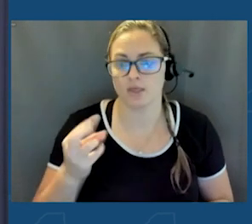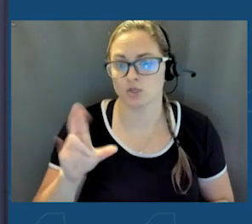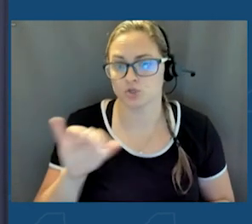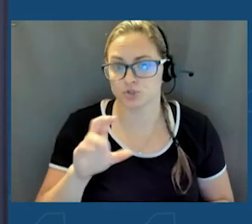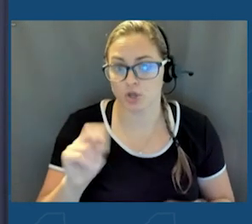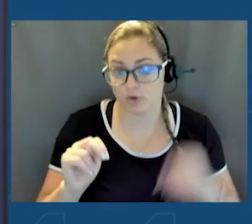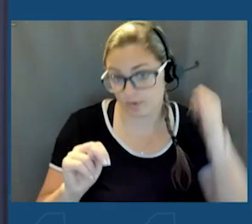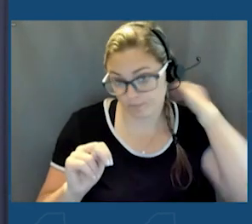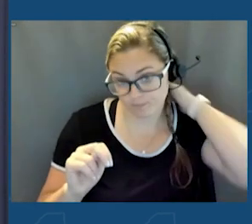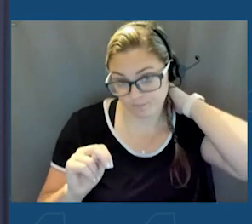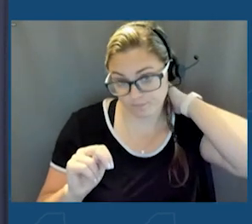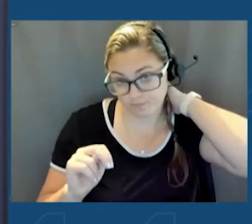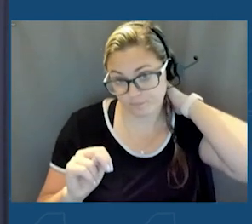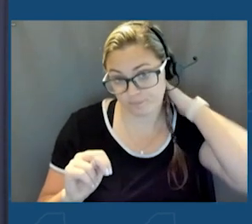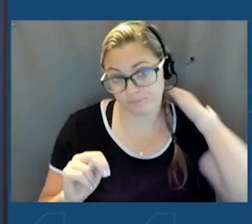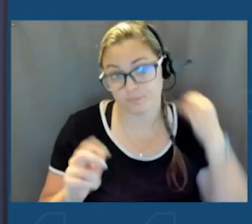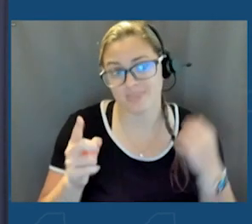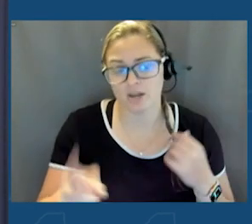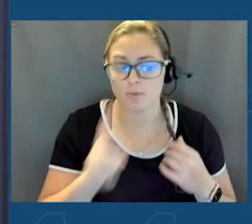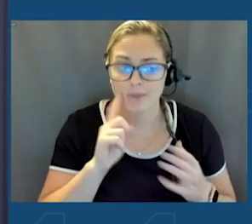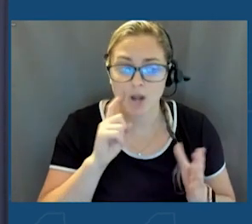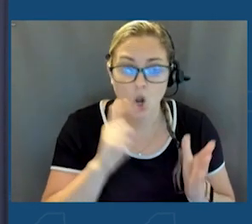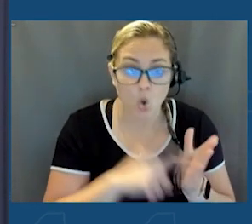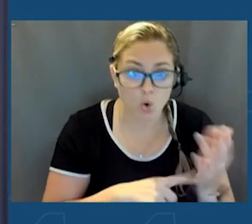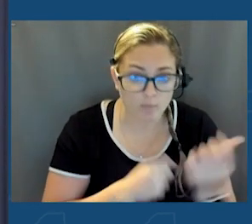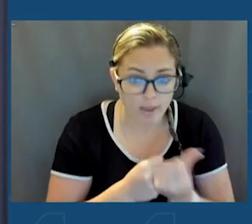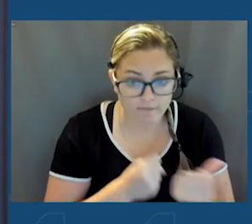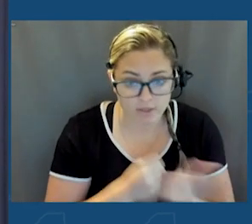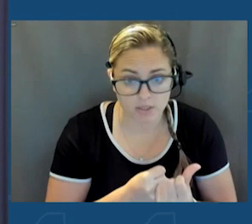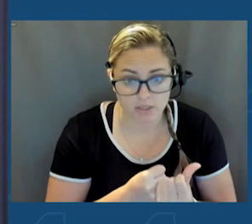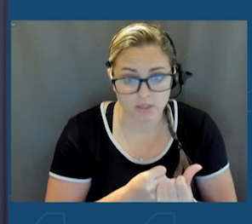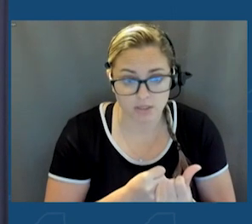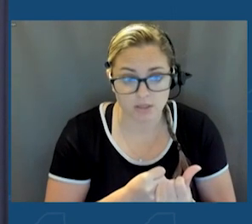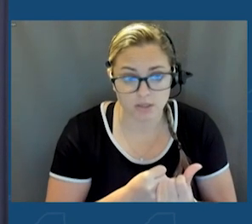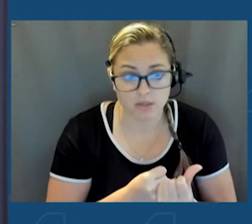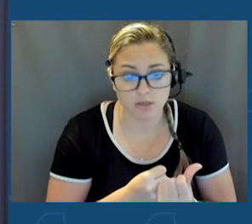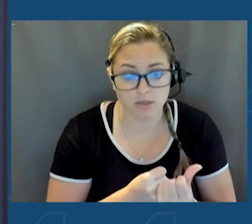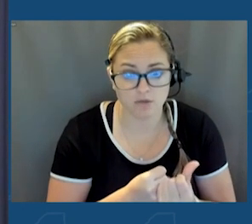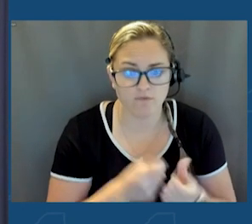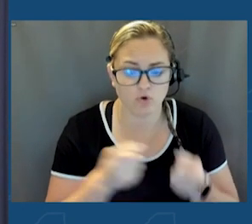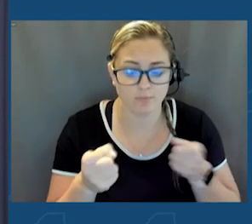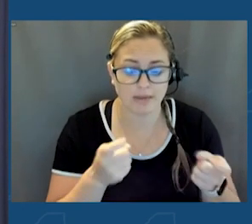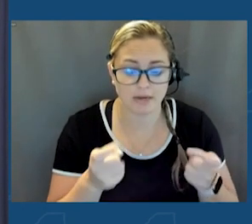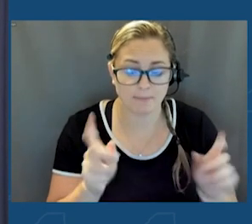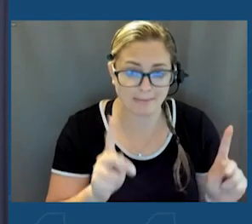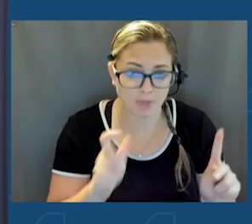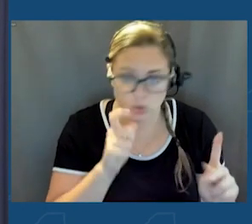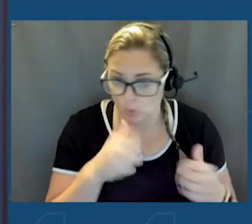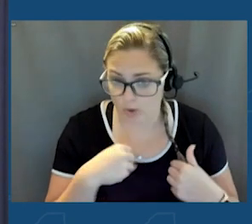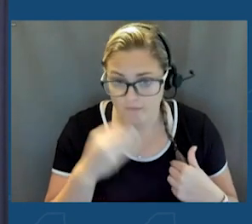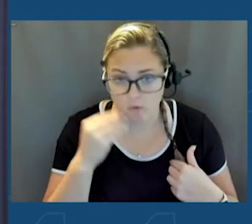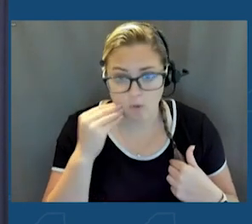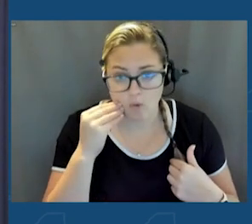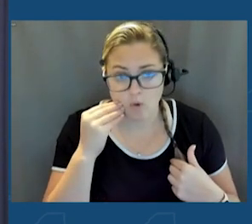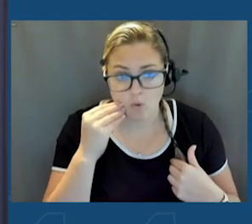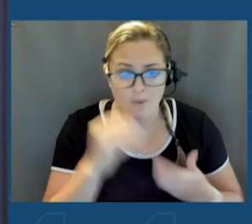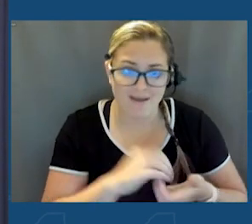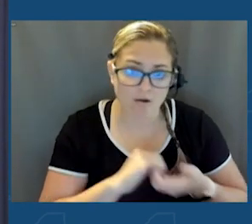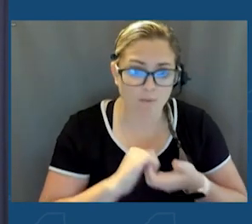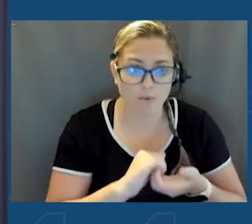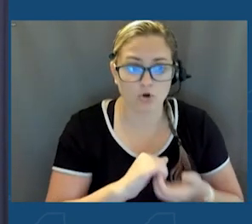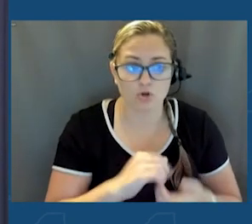a very notable advocate on dealing with those who are homeless, and our partners in